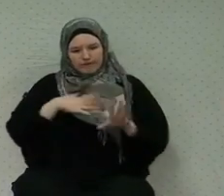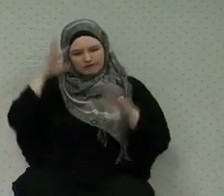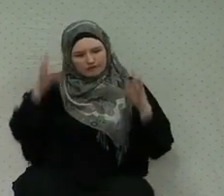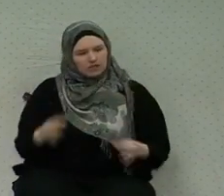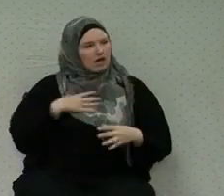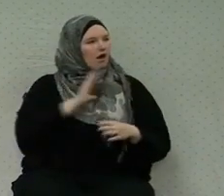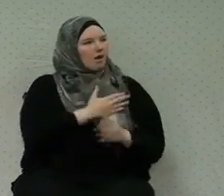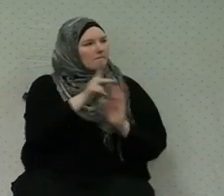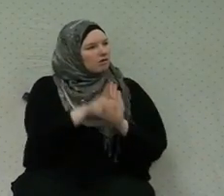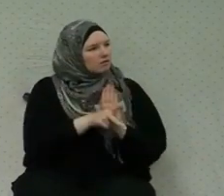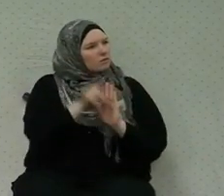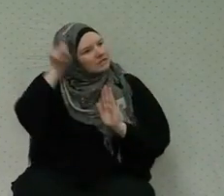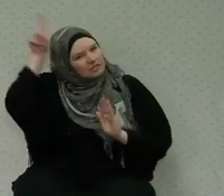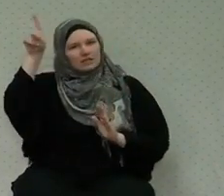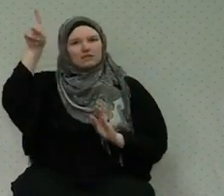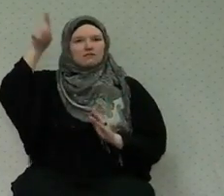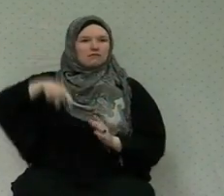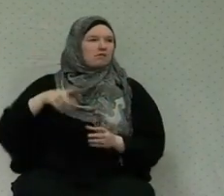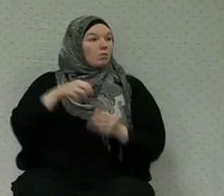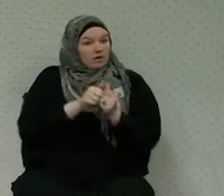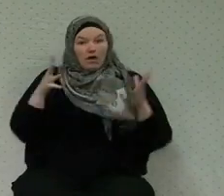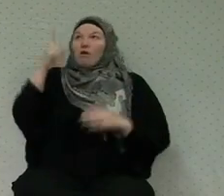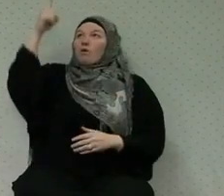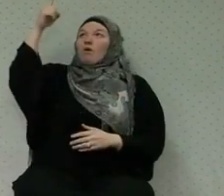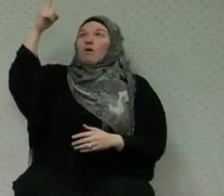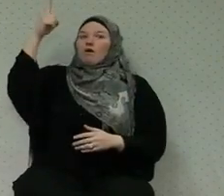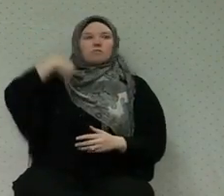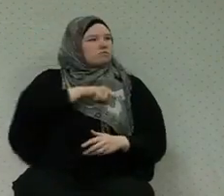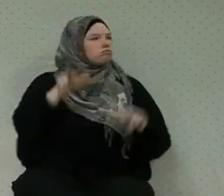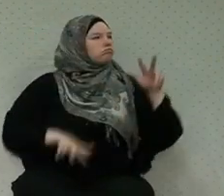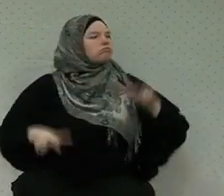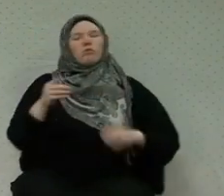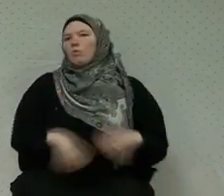our policies. Without God, we are lost.